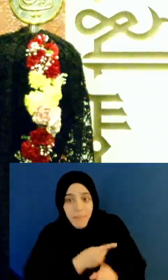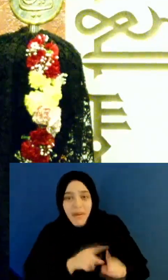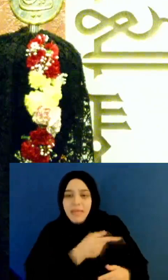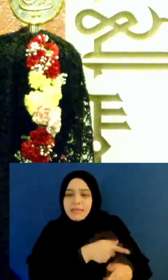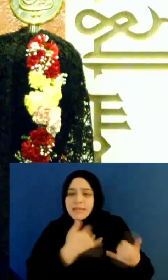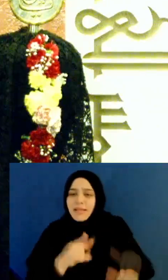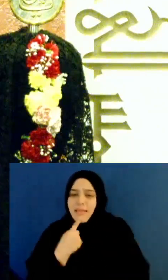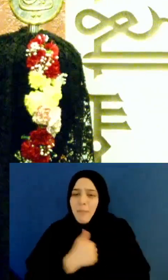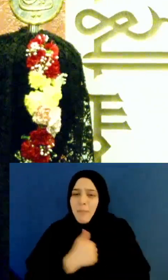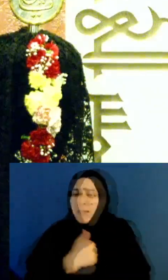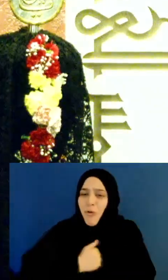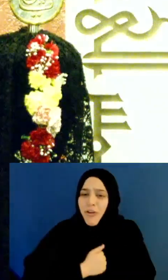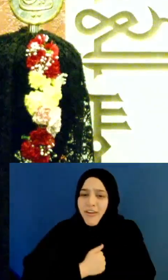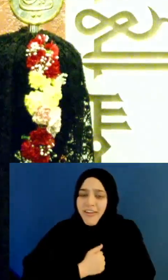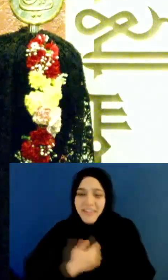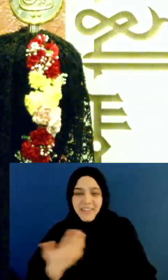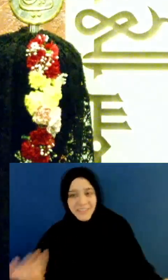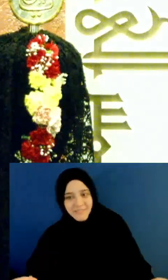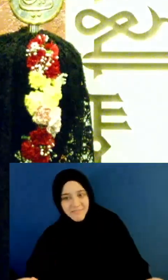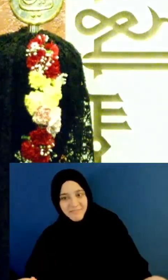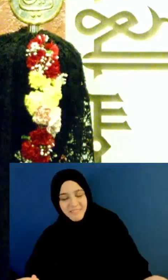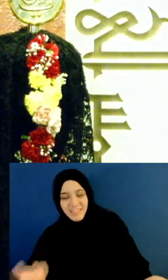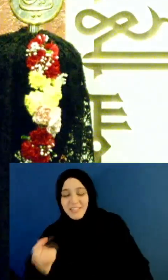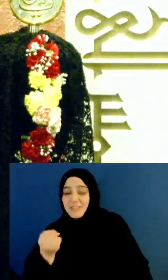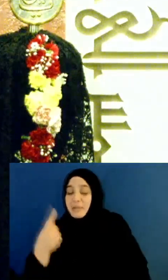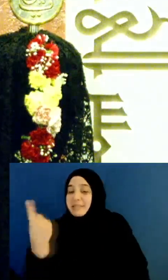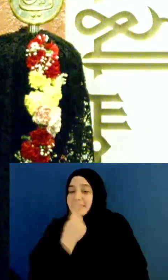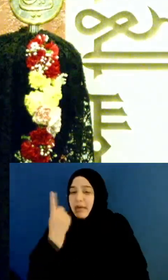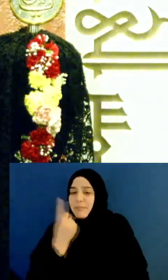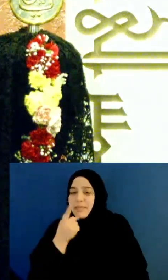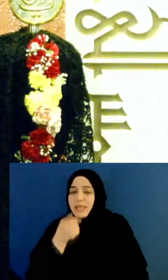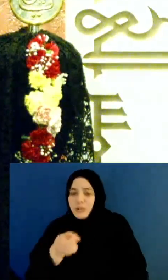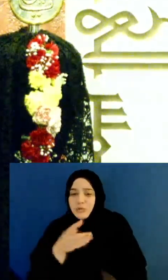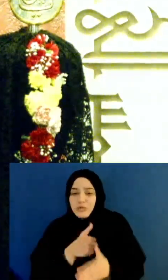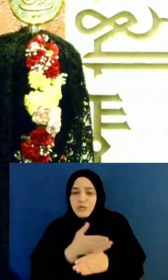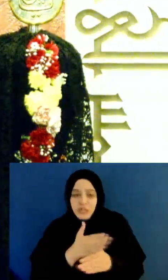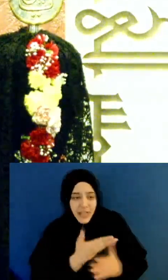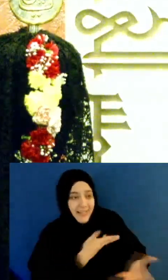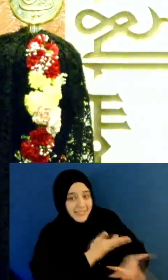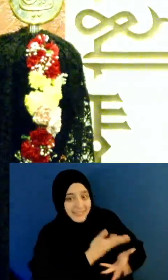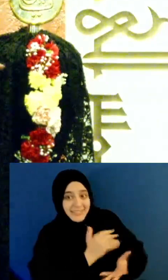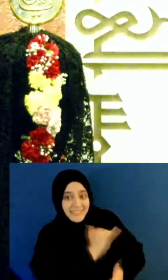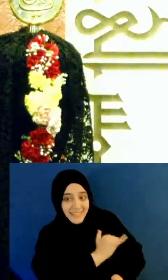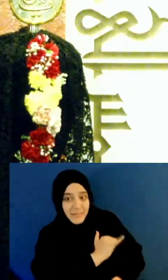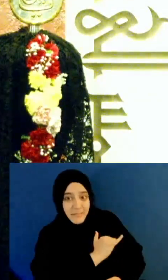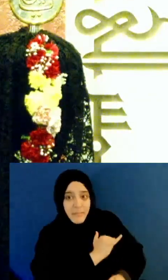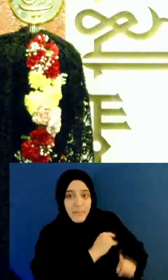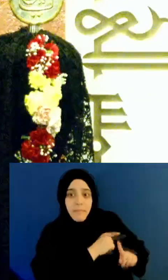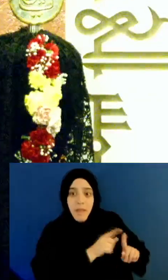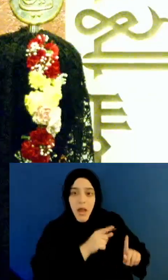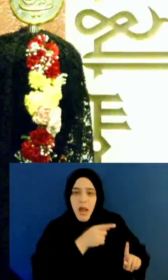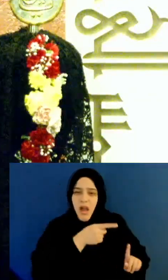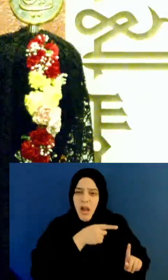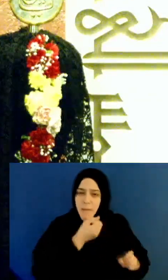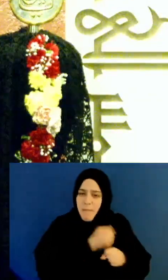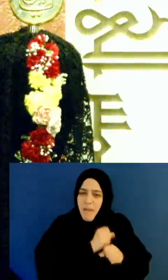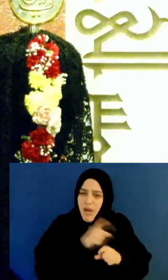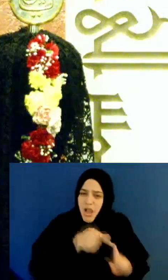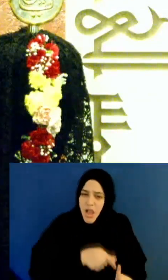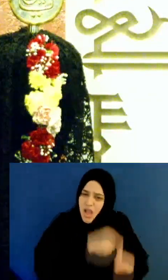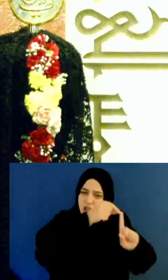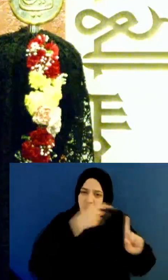So something you share in common and makes you stand out there, that is an